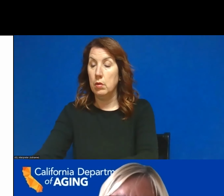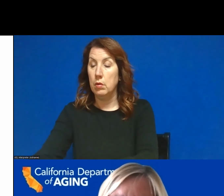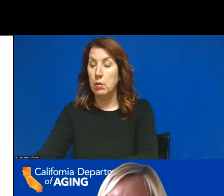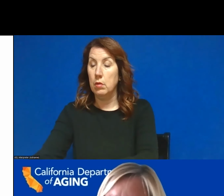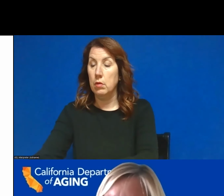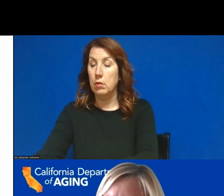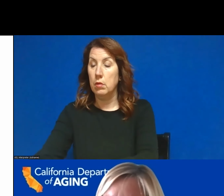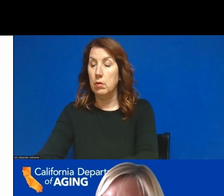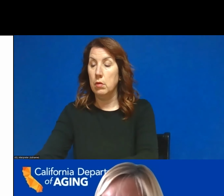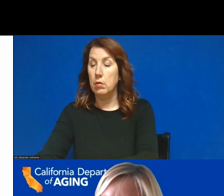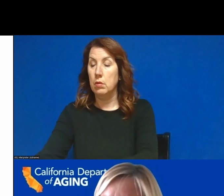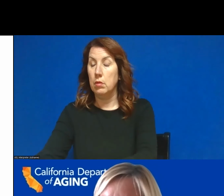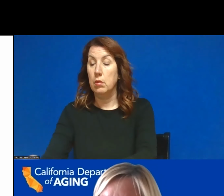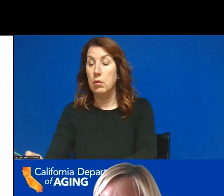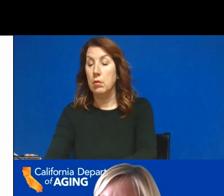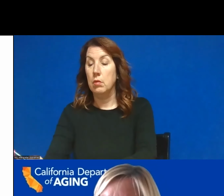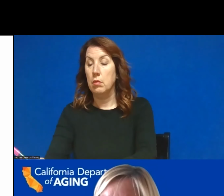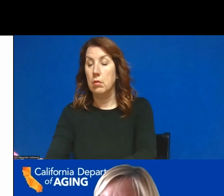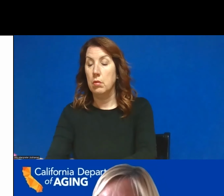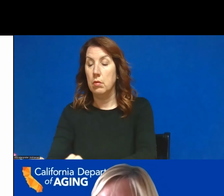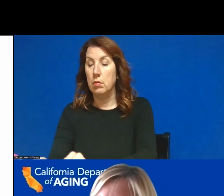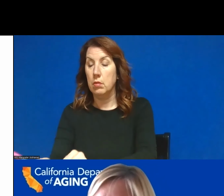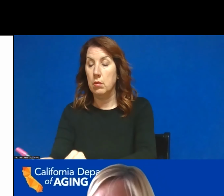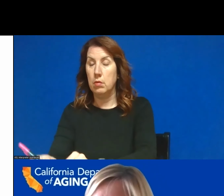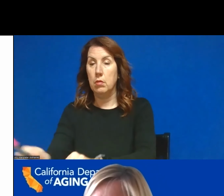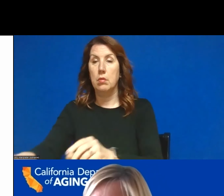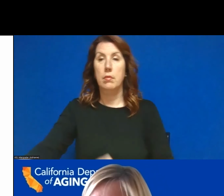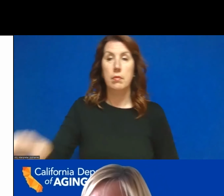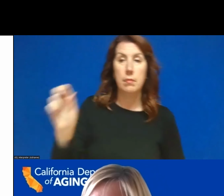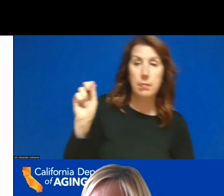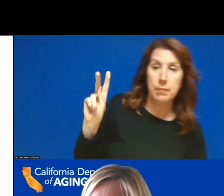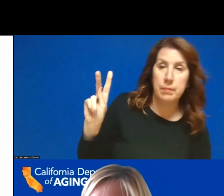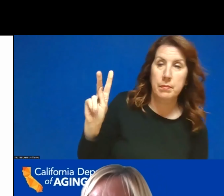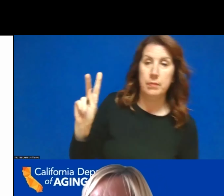All right, it looks like it's